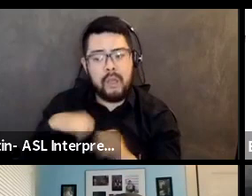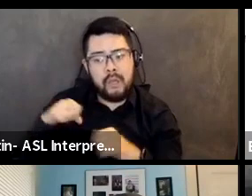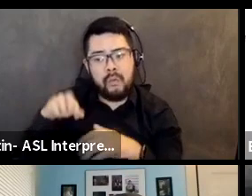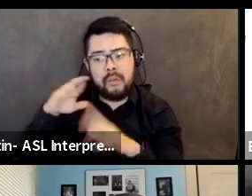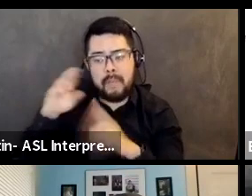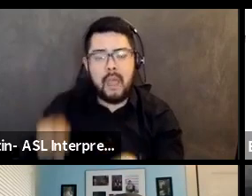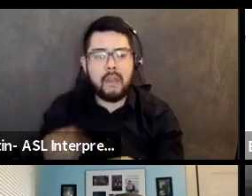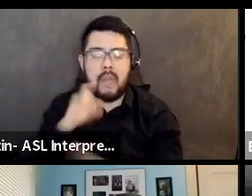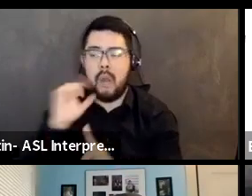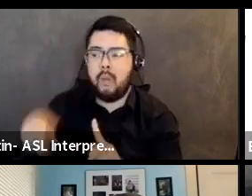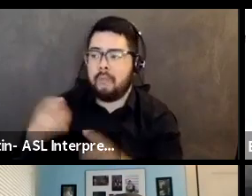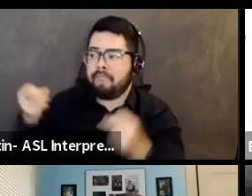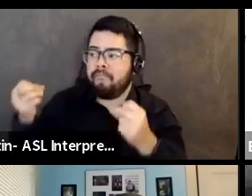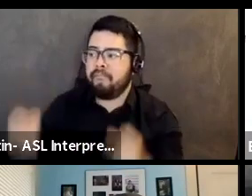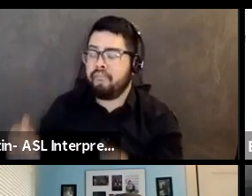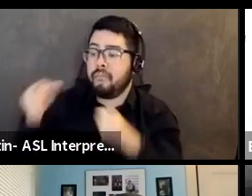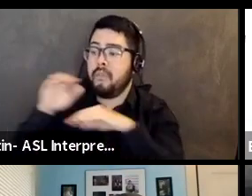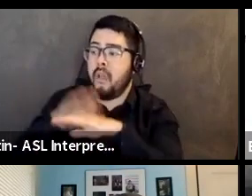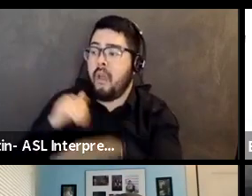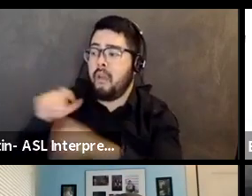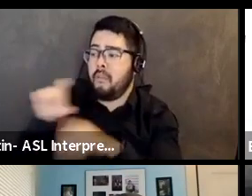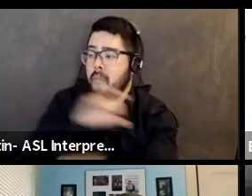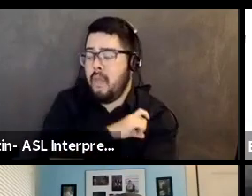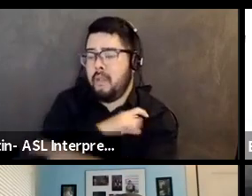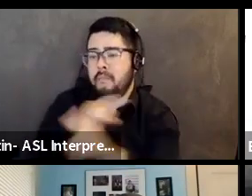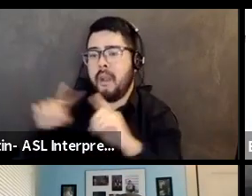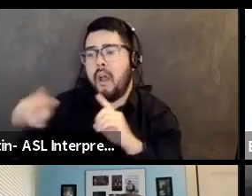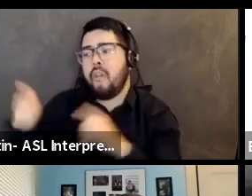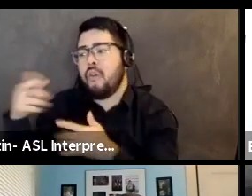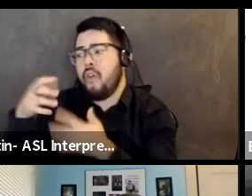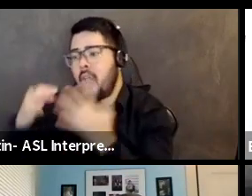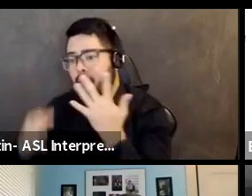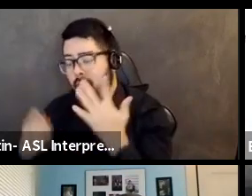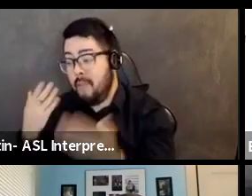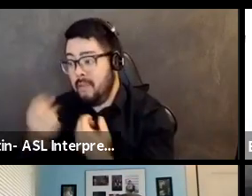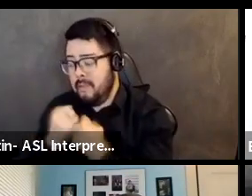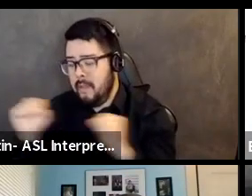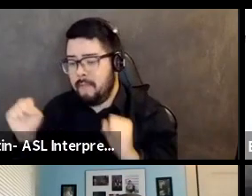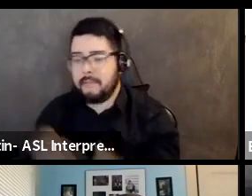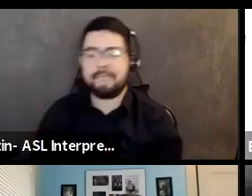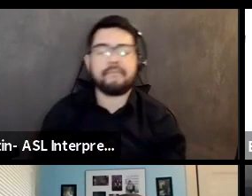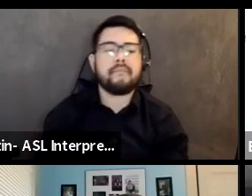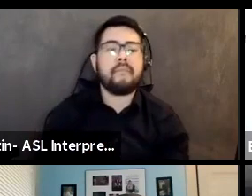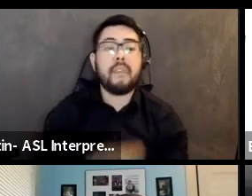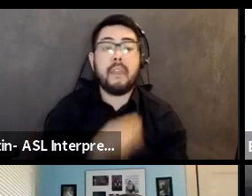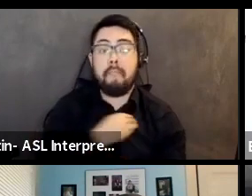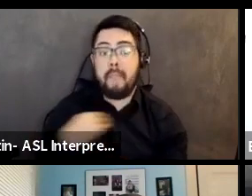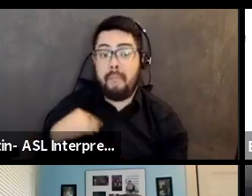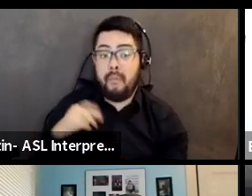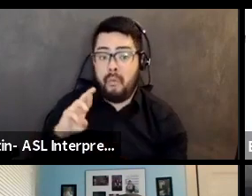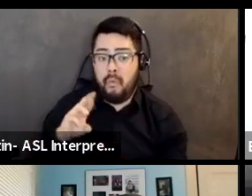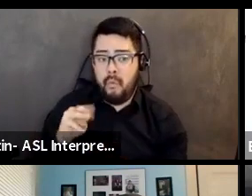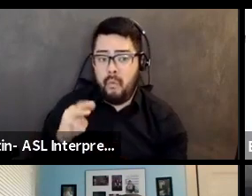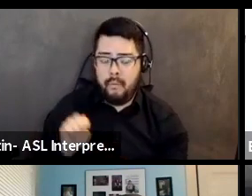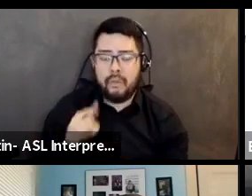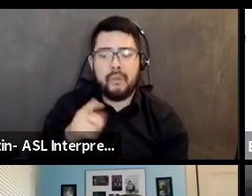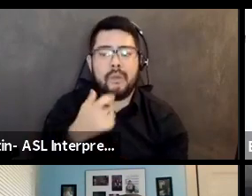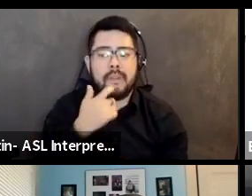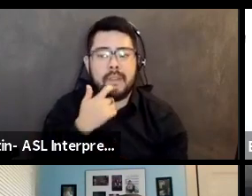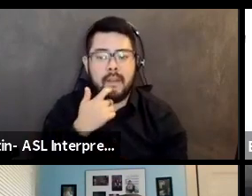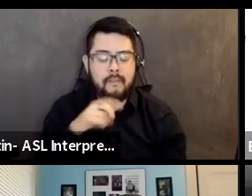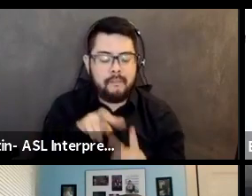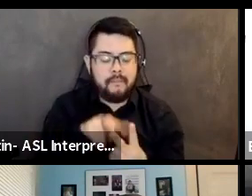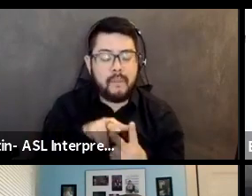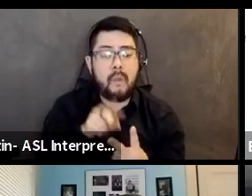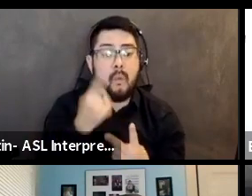involving the police and the you said two things one you want to be certain what the options